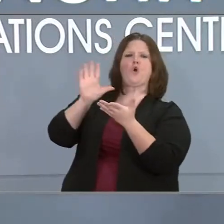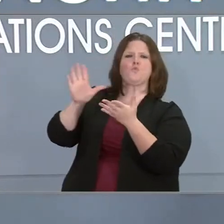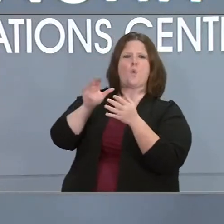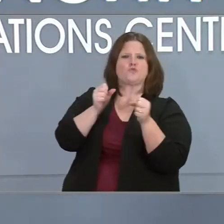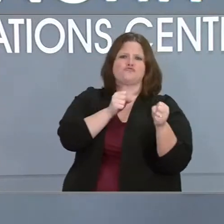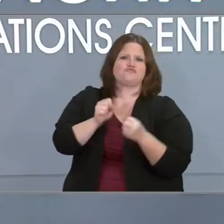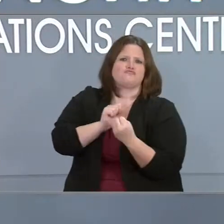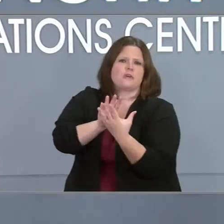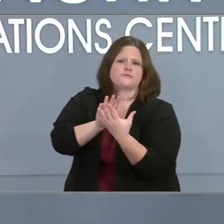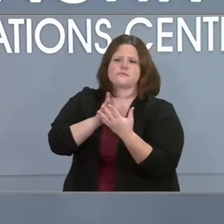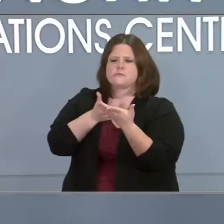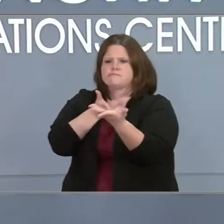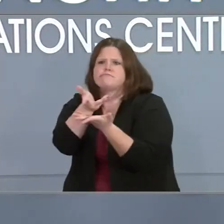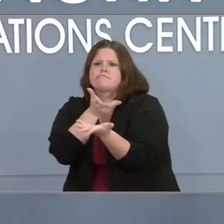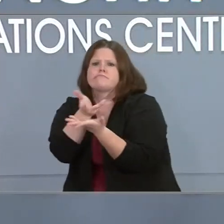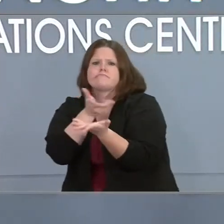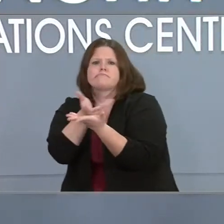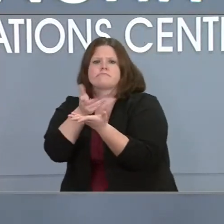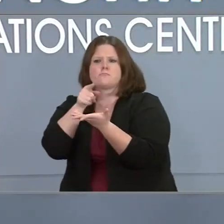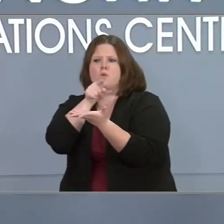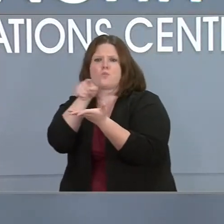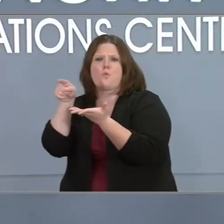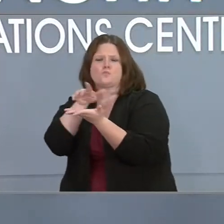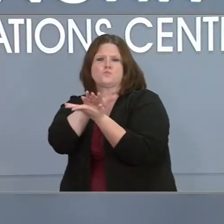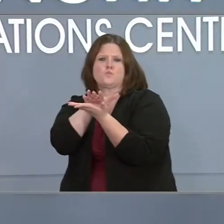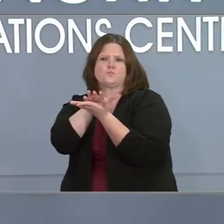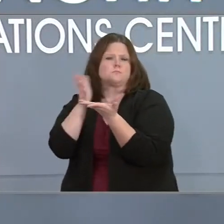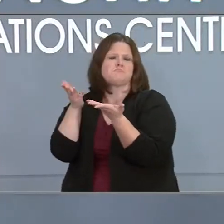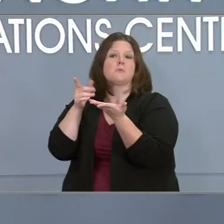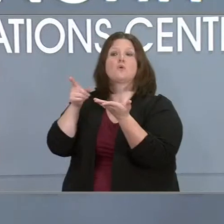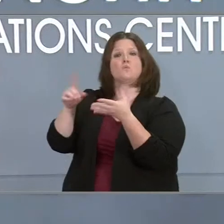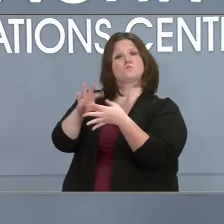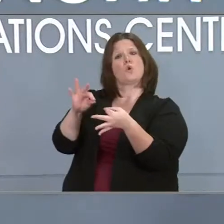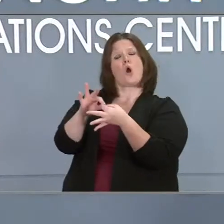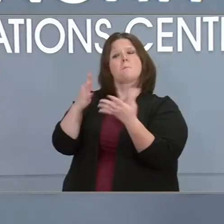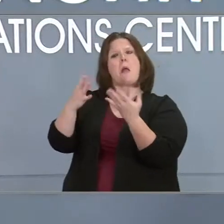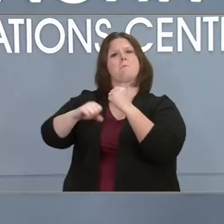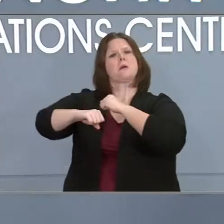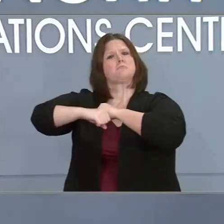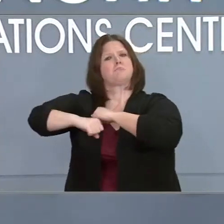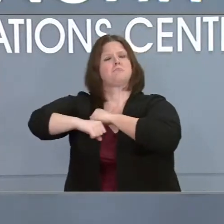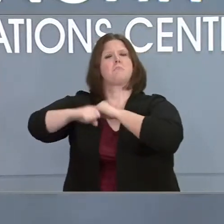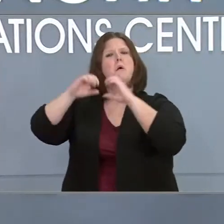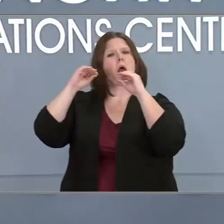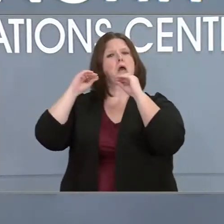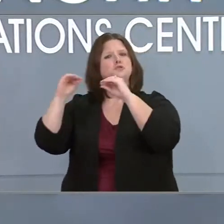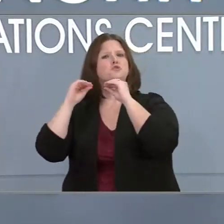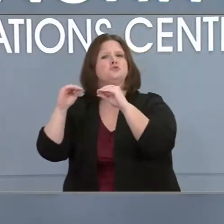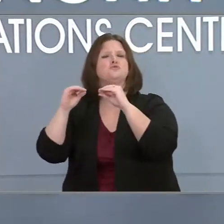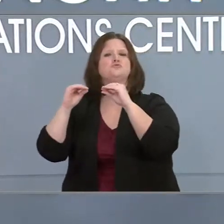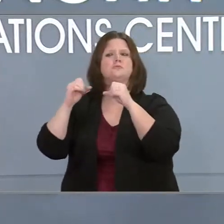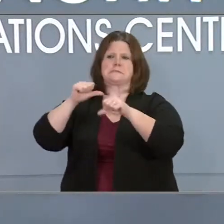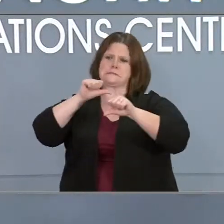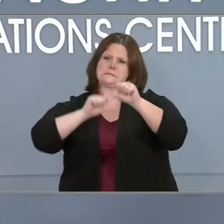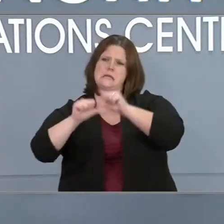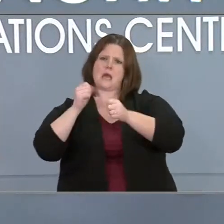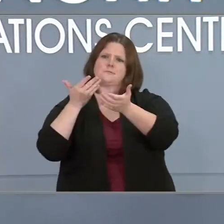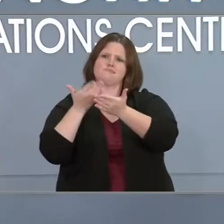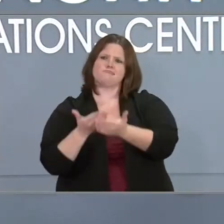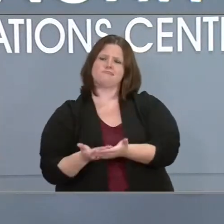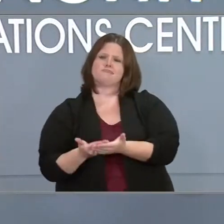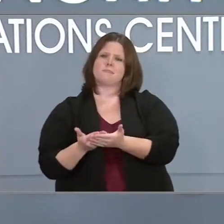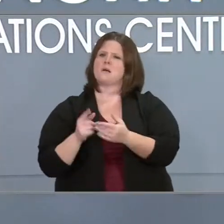I think you had mentioned trying to put out more education, but is there anything else that you're doing to try to